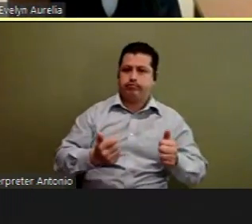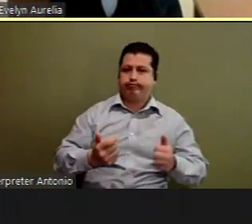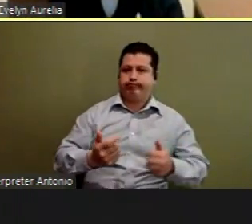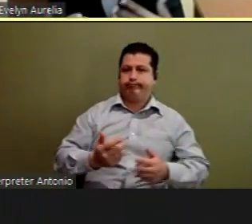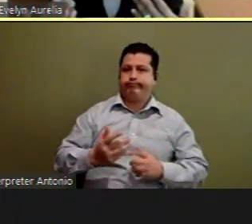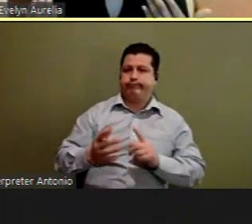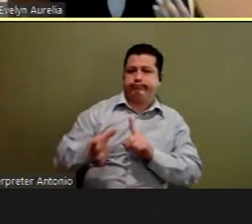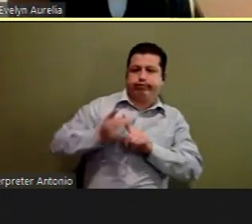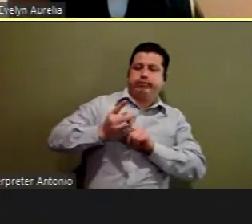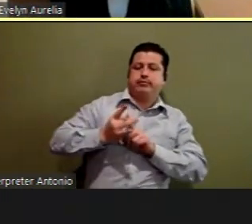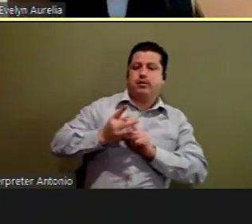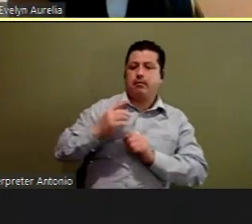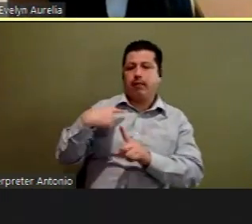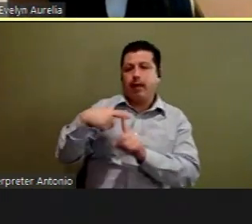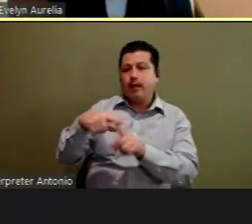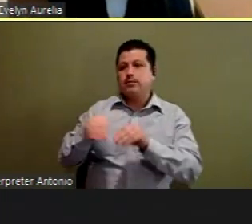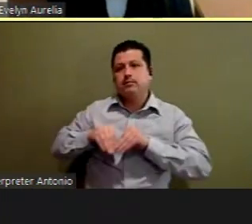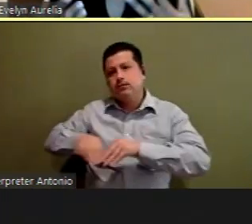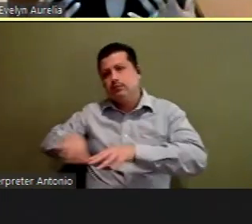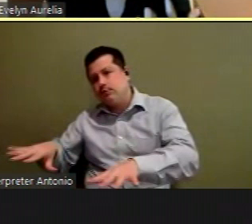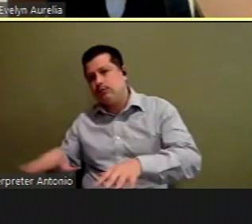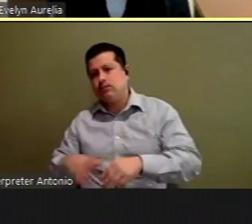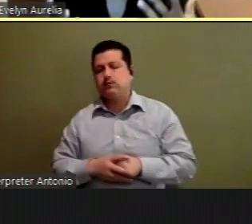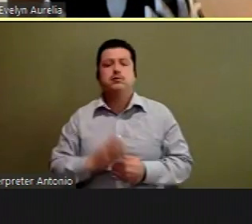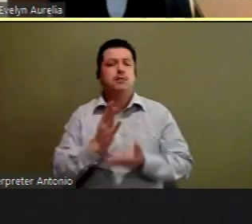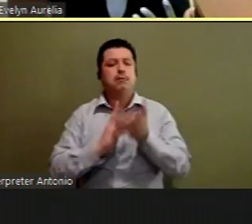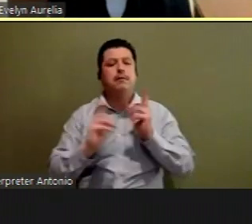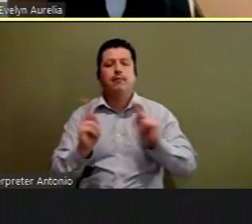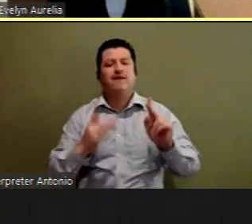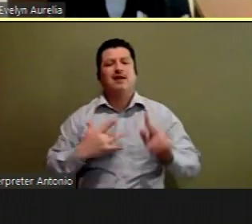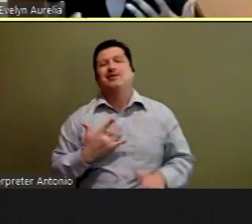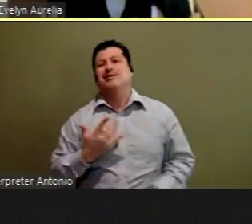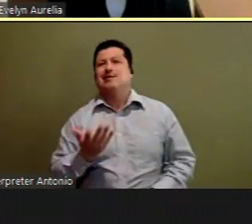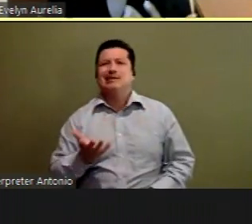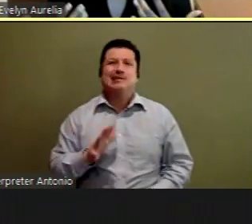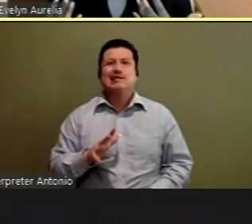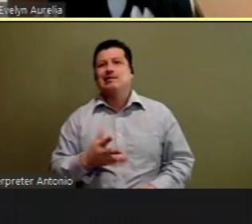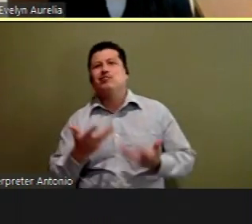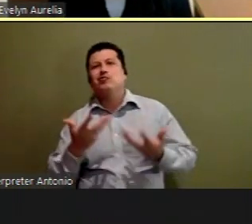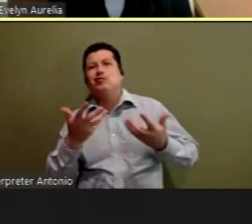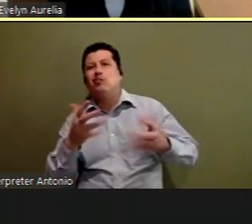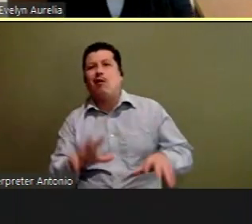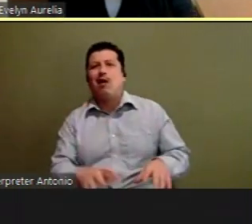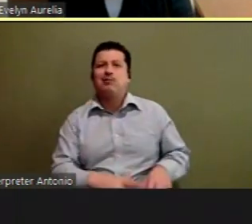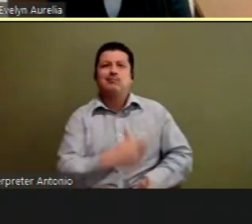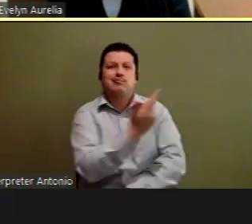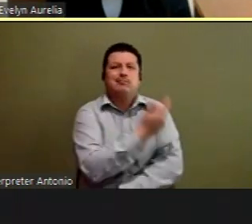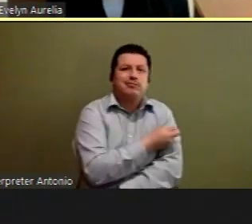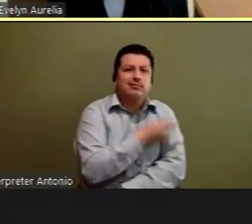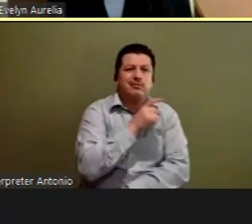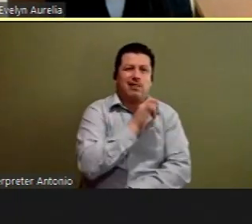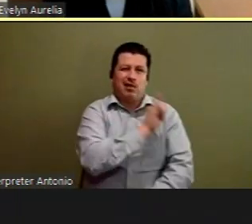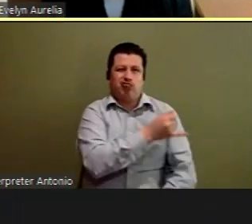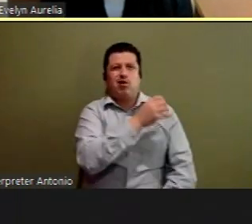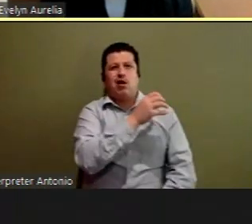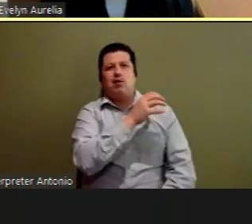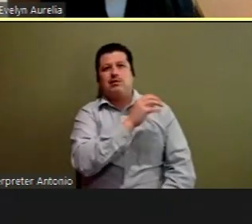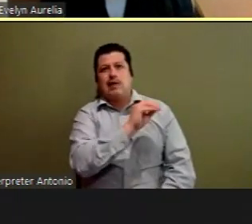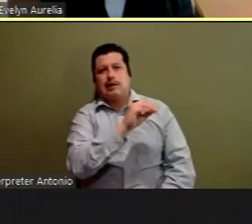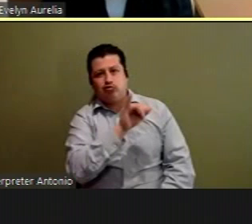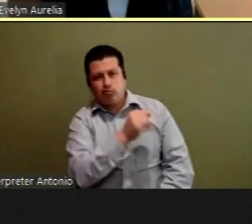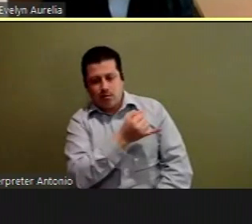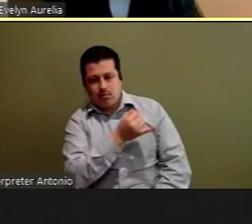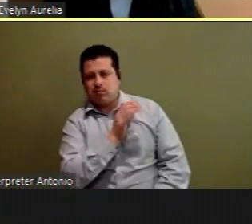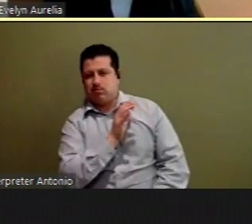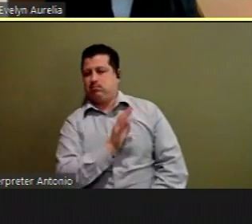want to take it because it's a lot less effective. It's still effective enough to make it not sick and not transmit it.